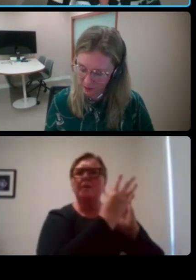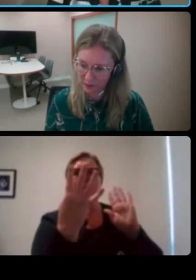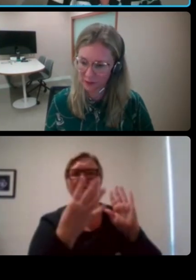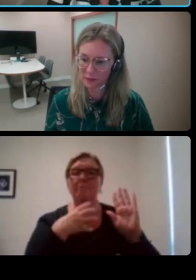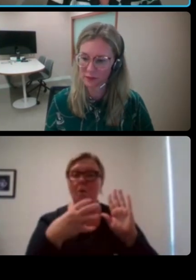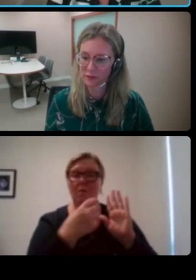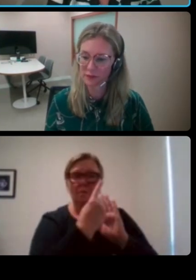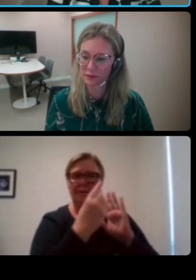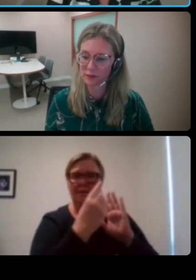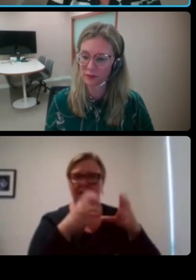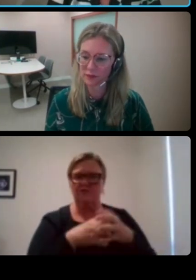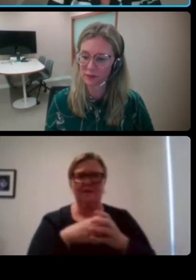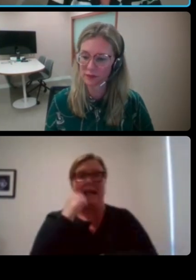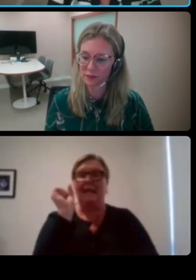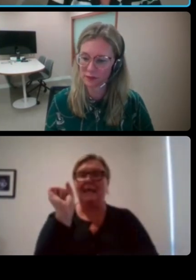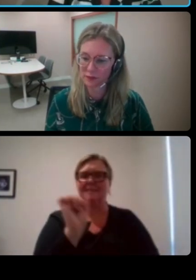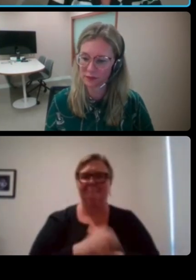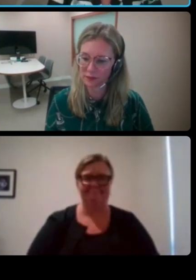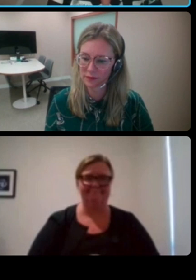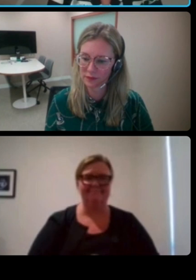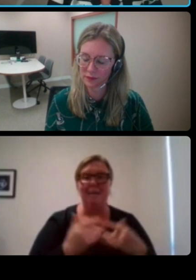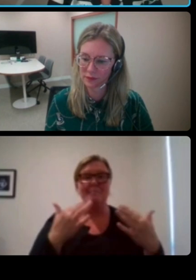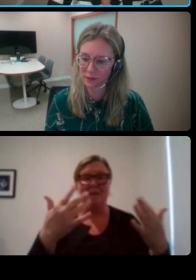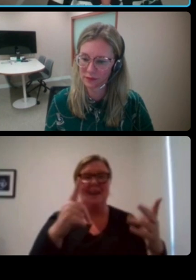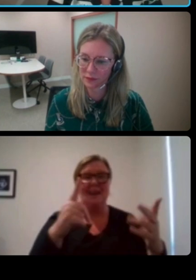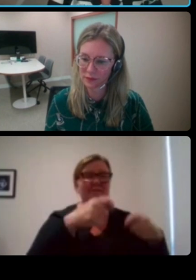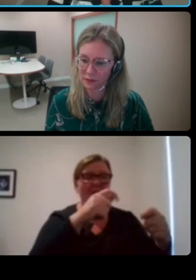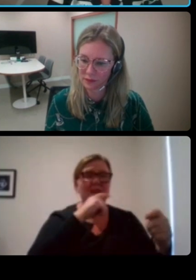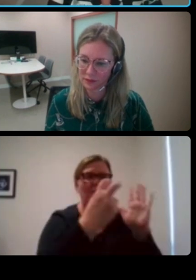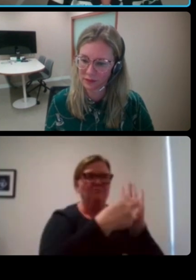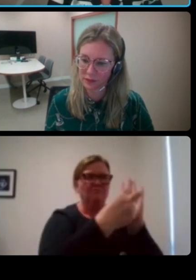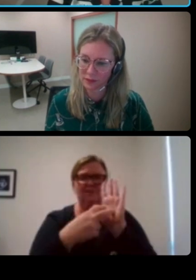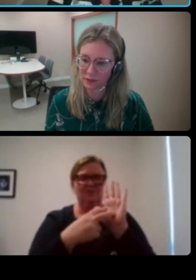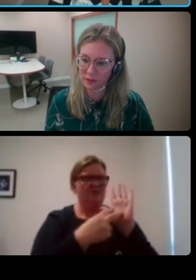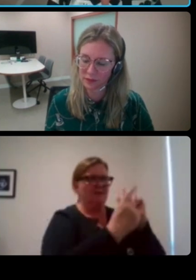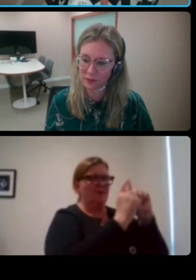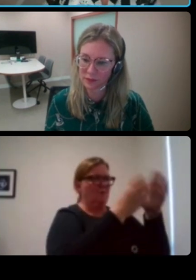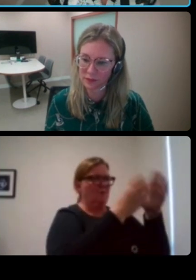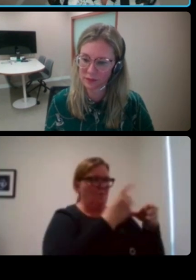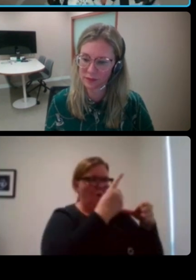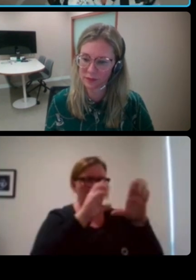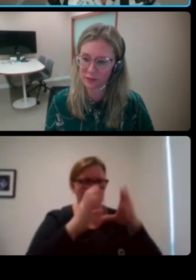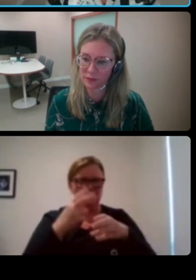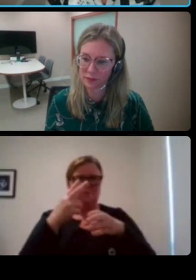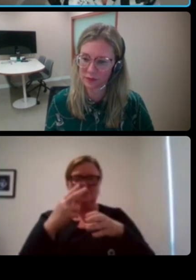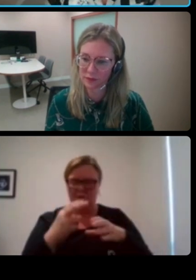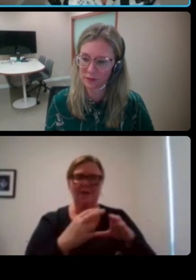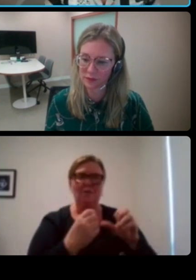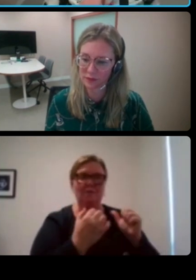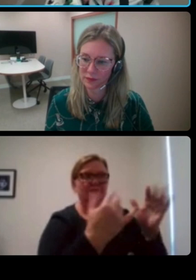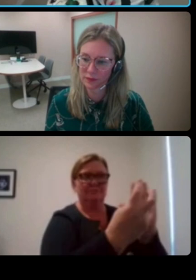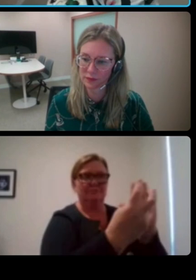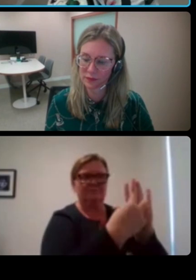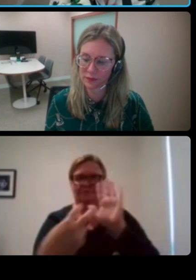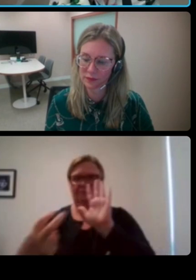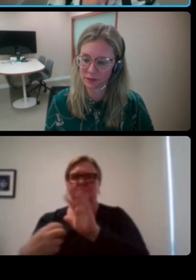Absolutely. And I imagine there'll be a number of providers who will register against a number of categories. And the great thing is that we will,